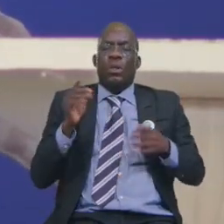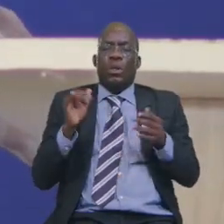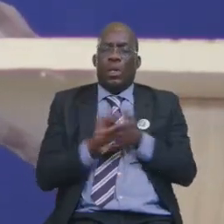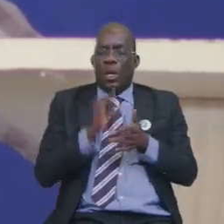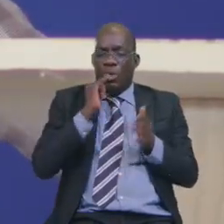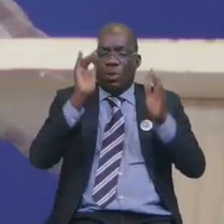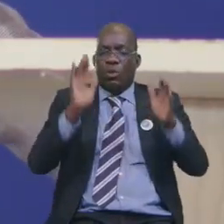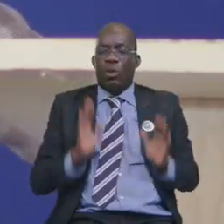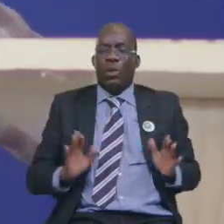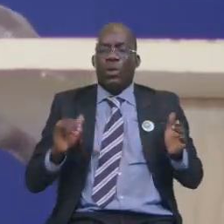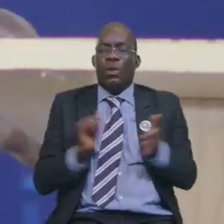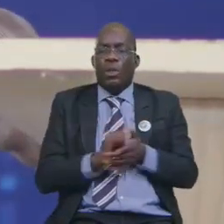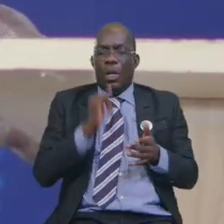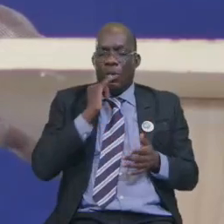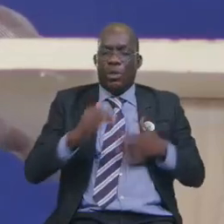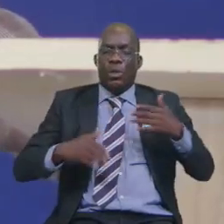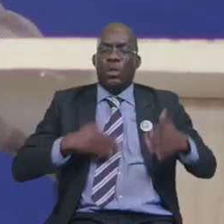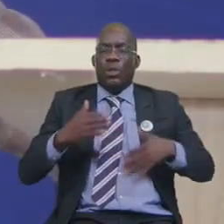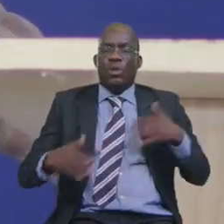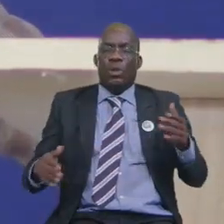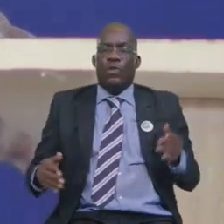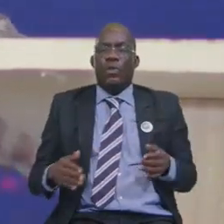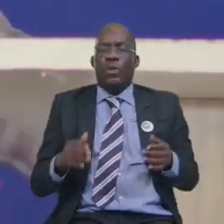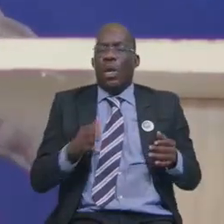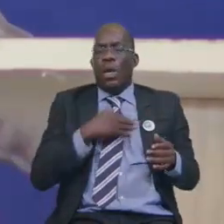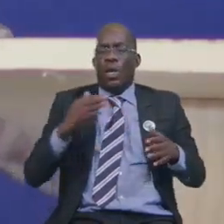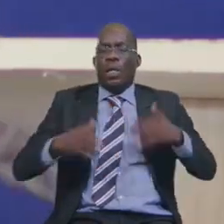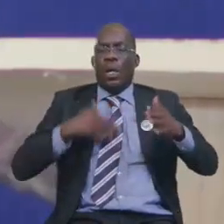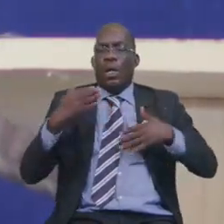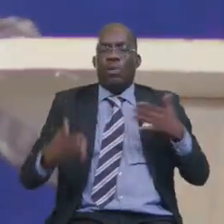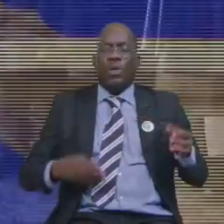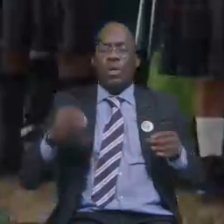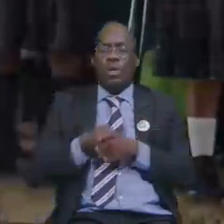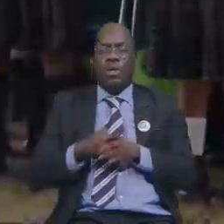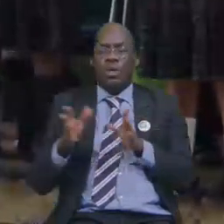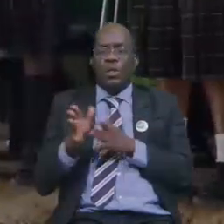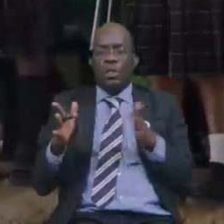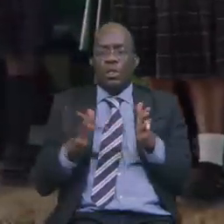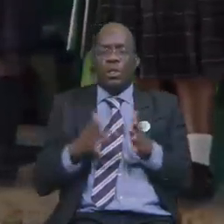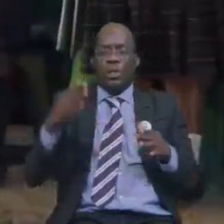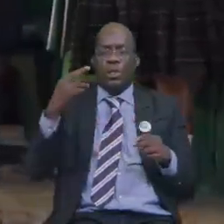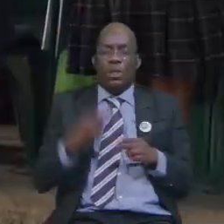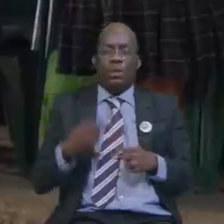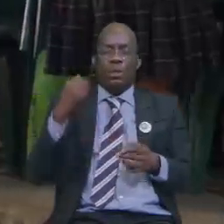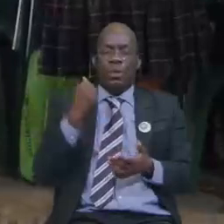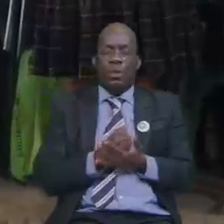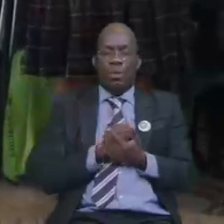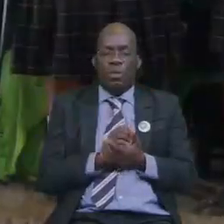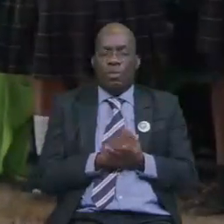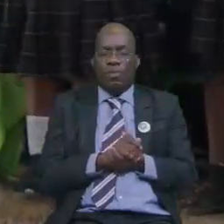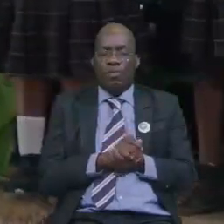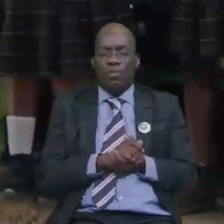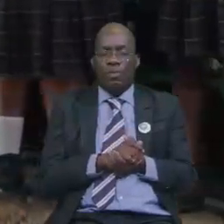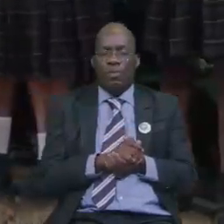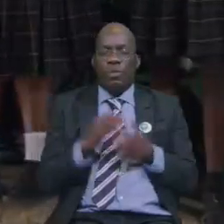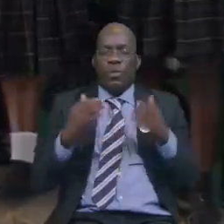wonderful, that is joyful and happy in Jesus' name. Thank